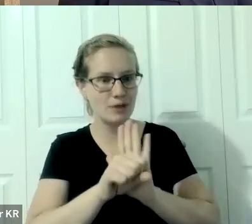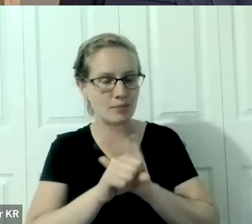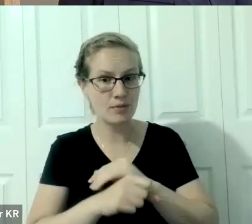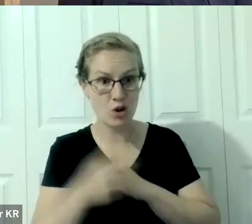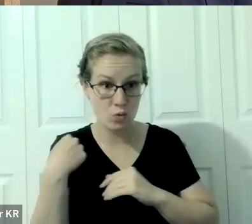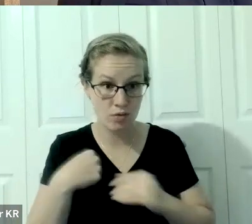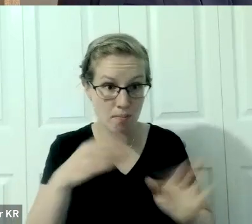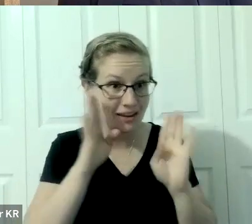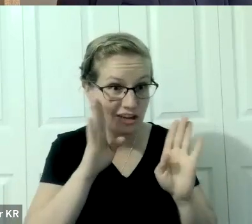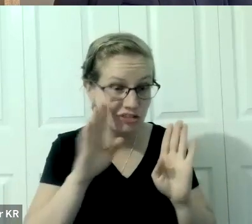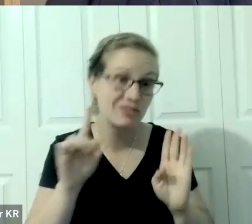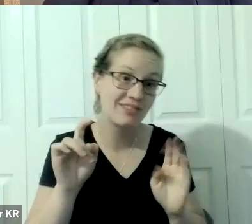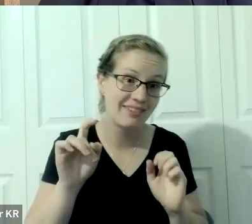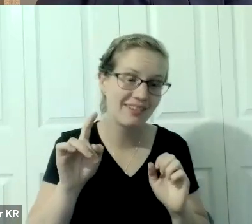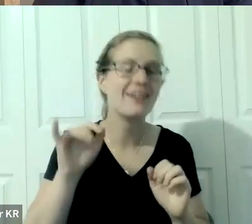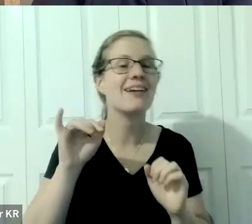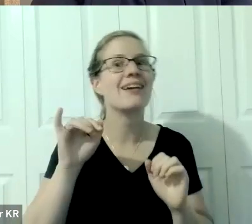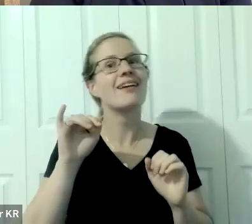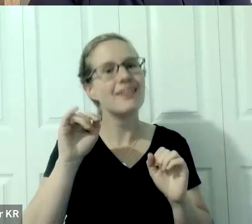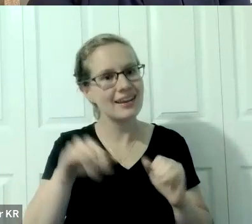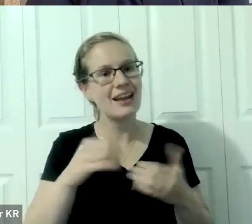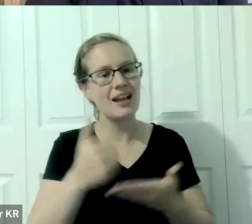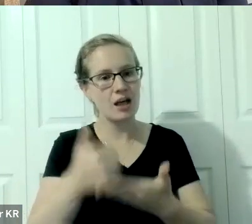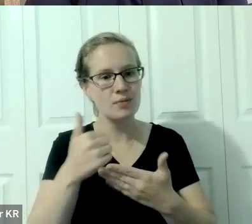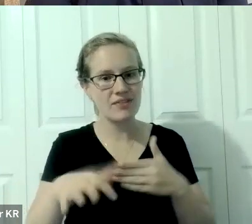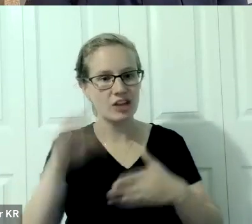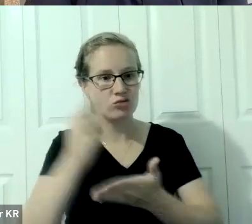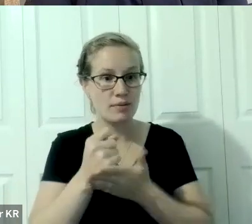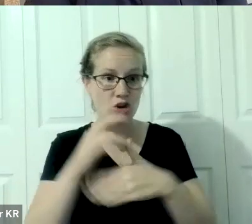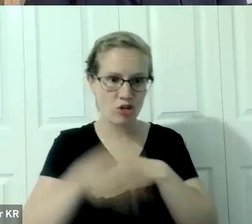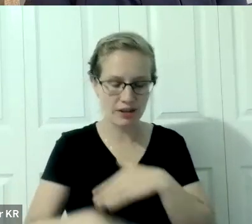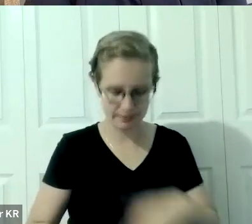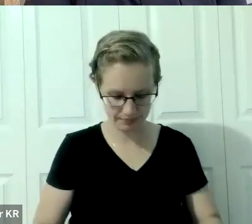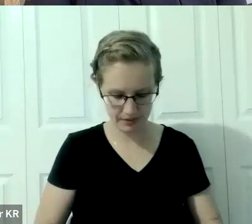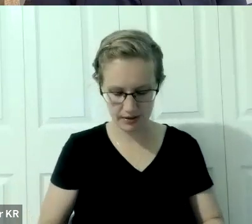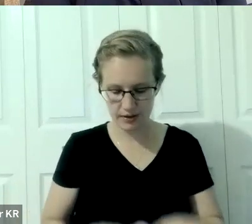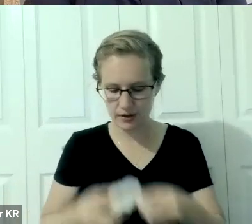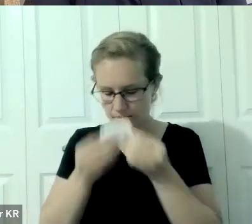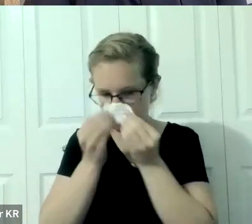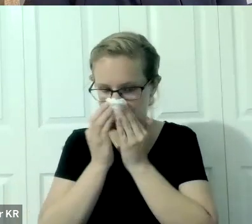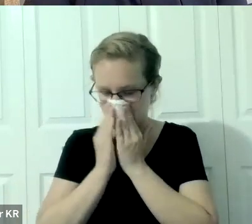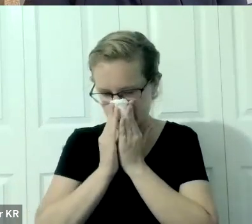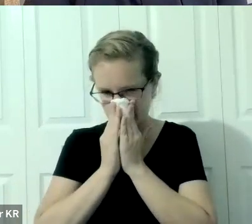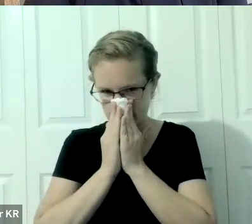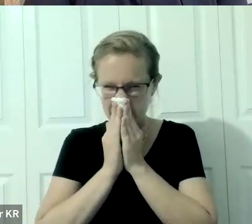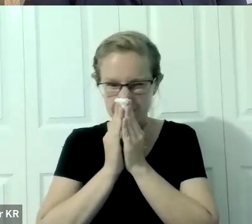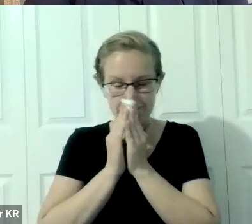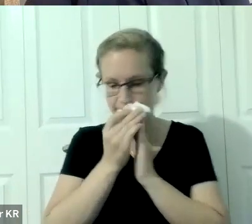paying attention to that so that we can get treatment early on? That's a good point. I do spiritual direction,